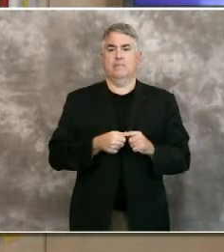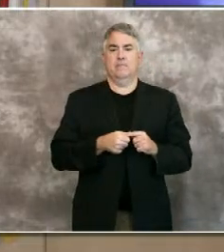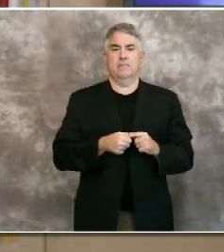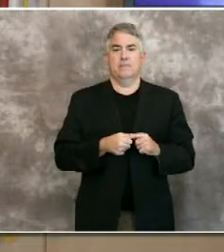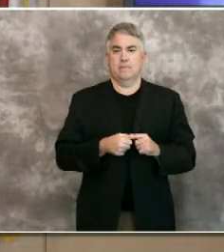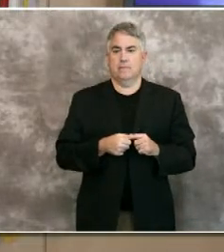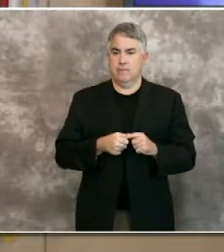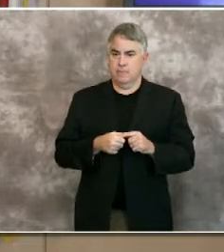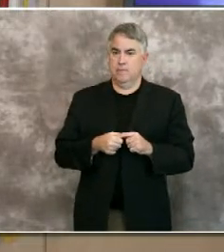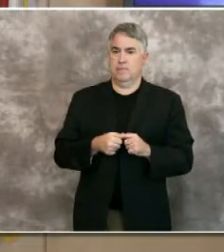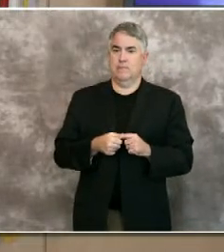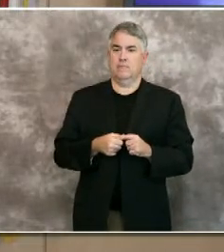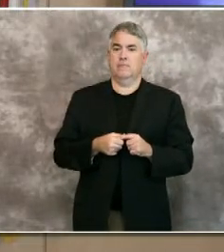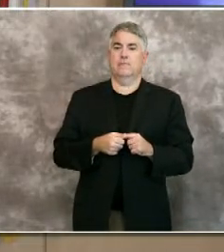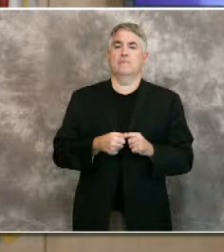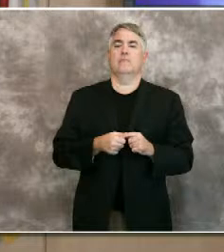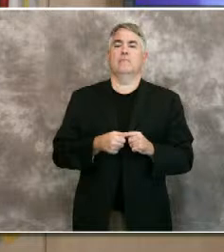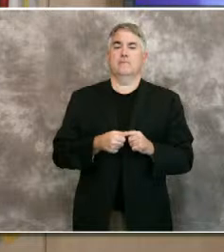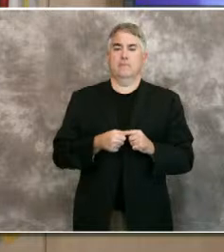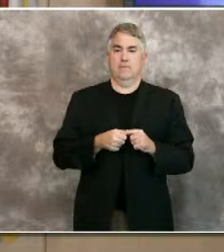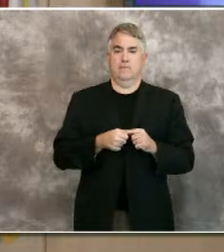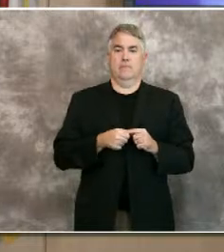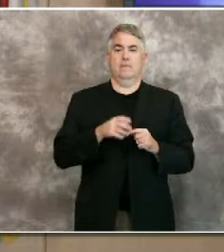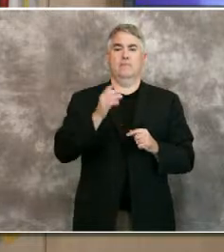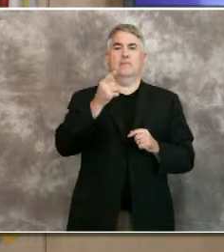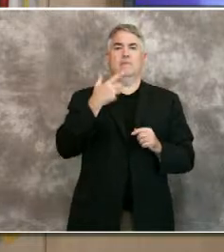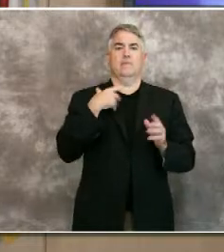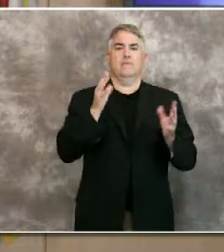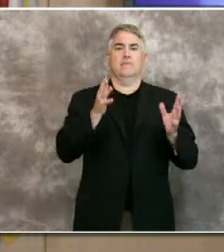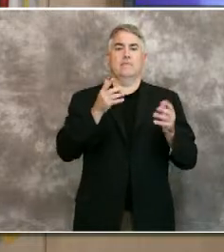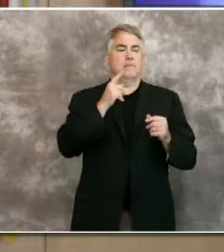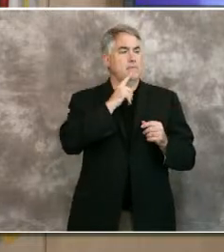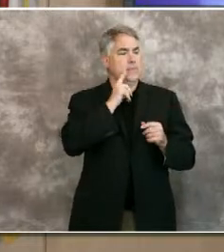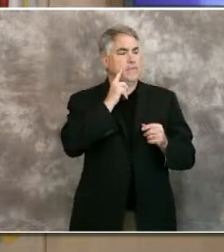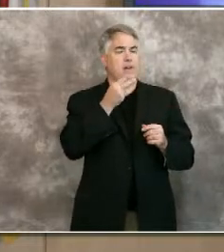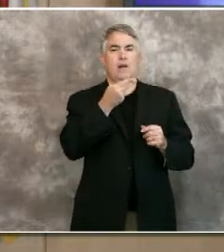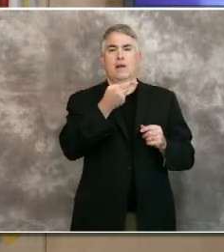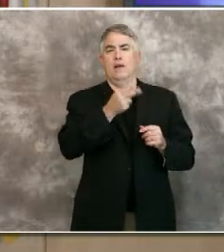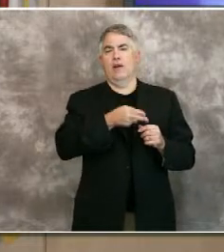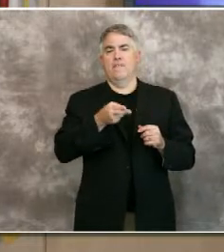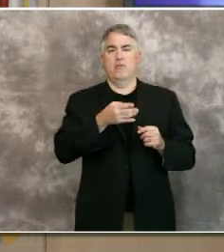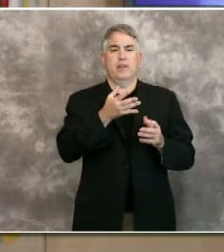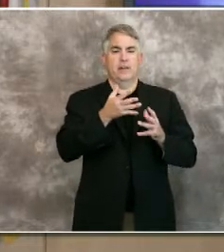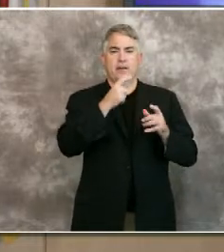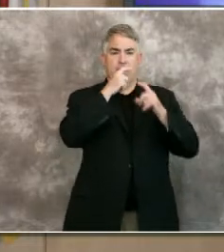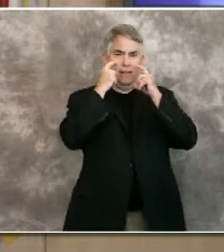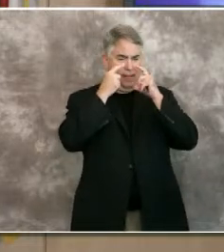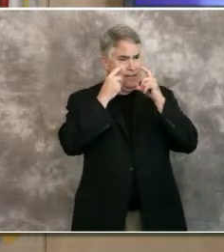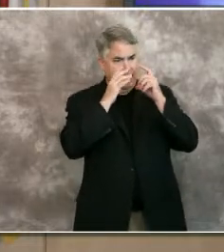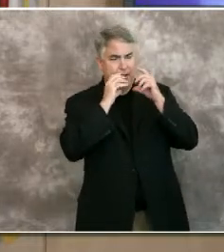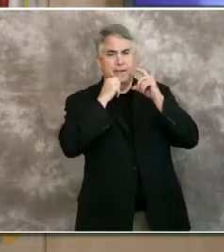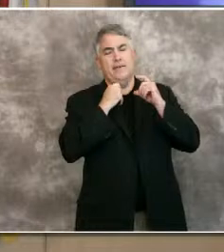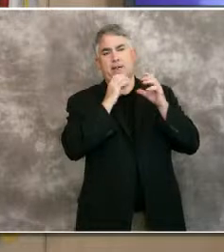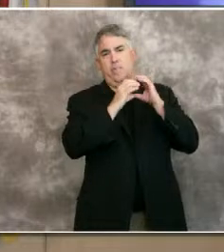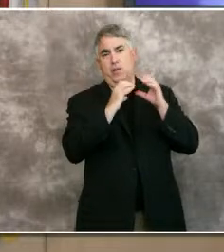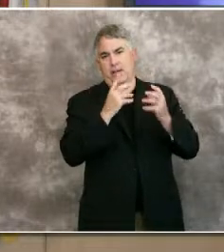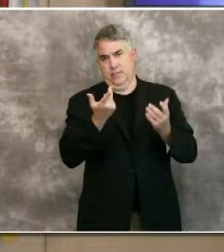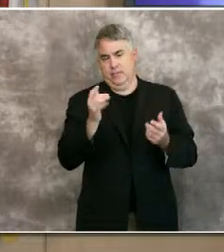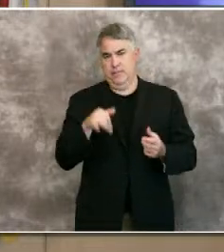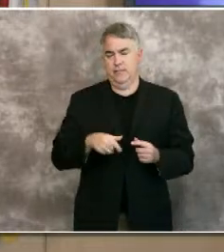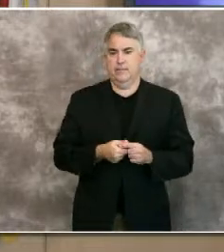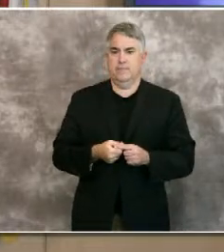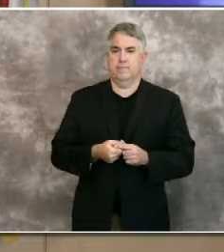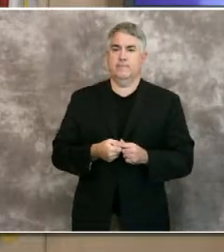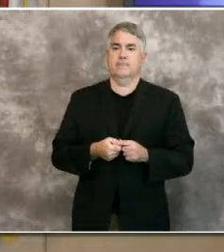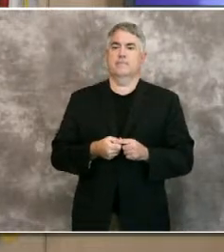impaired, and the ability to be able to see the mouth is essential for communication. Persons who wearing a face covering would create a risk